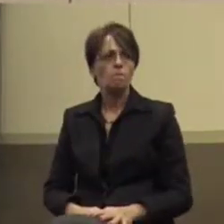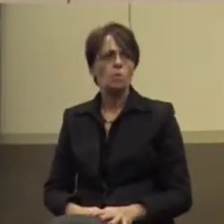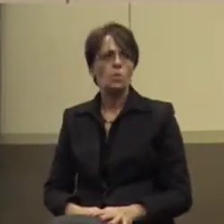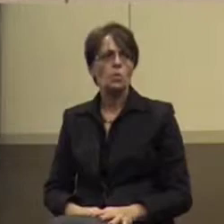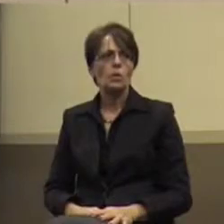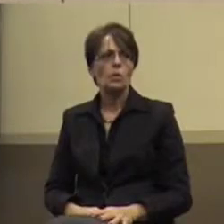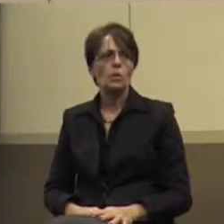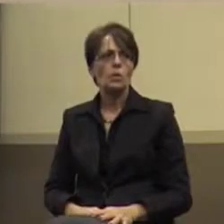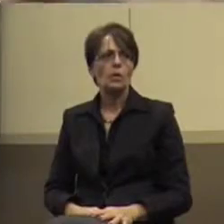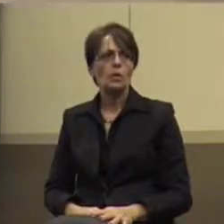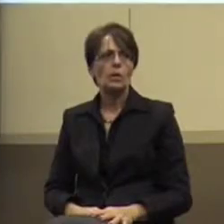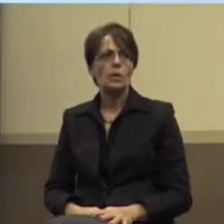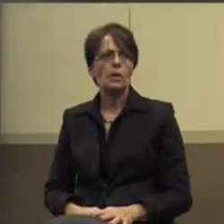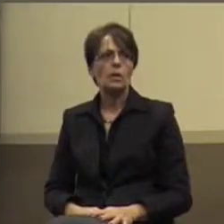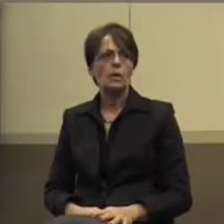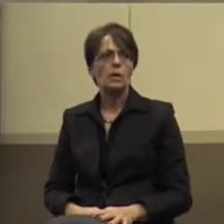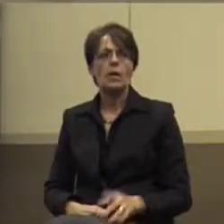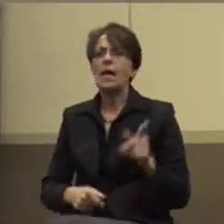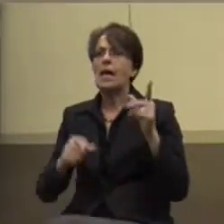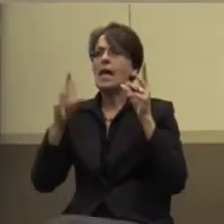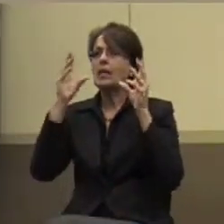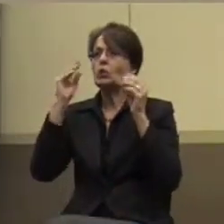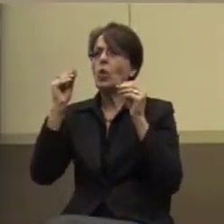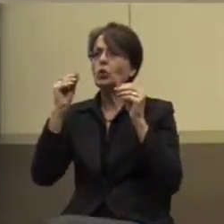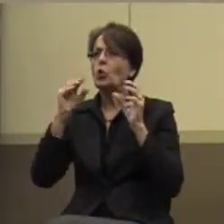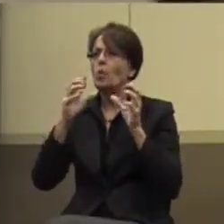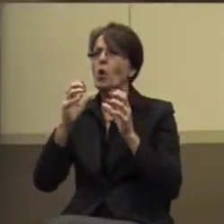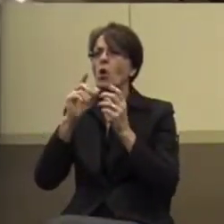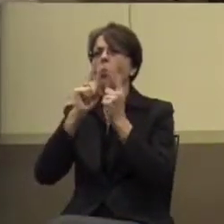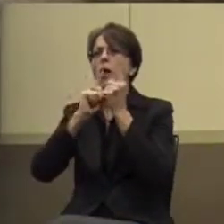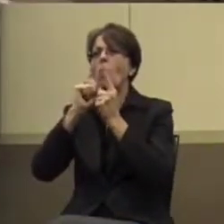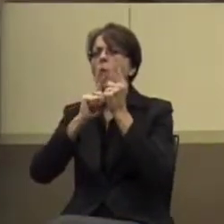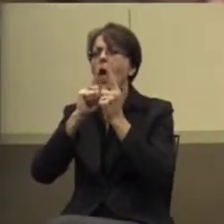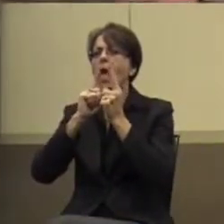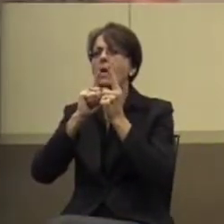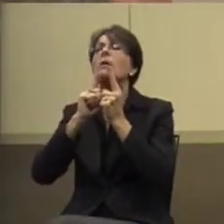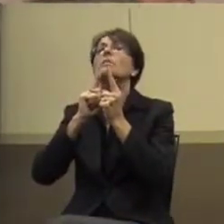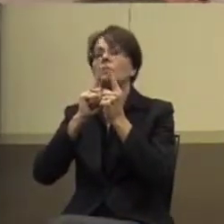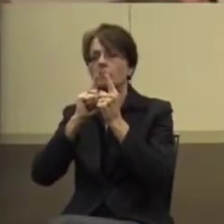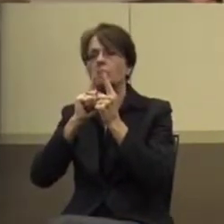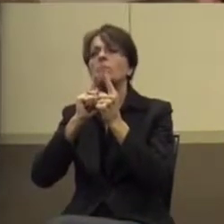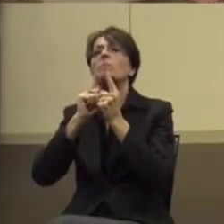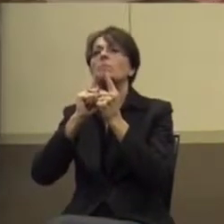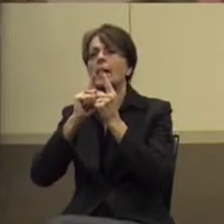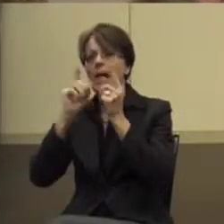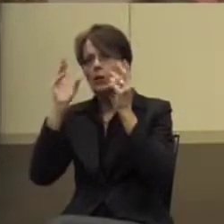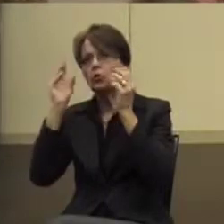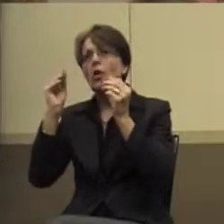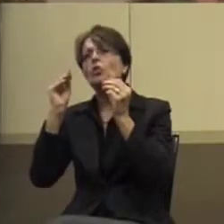Okay. Was the instructional period one-on-one or was it group? Yeah, one-on-one.